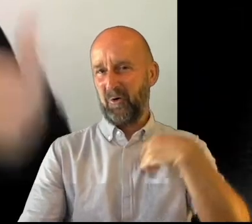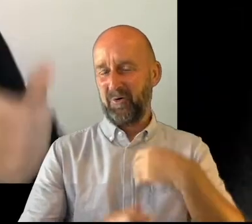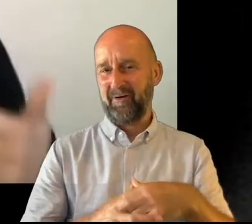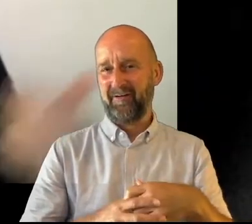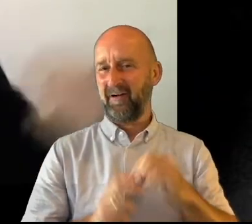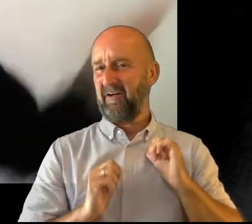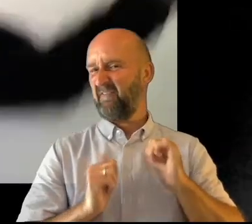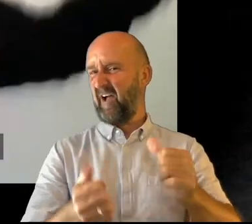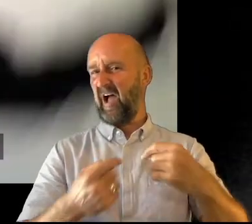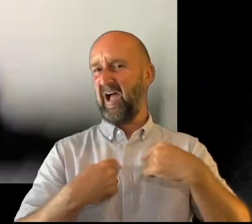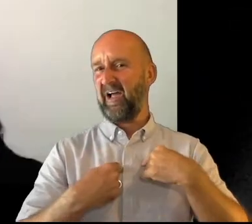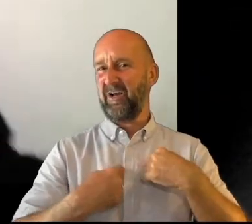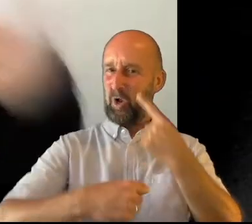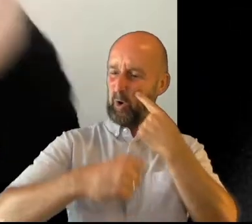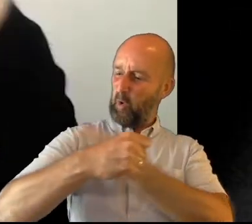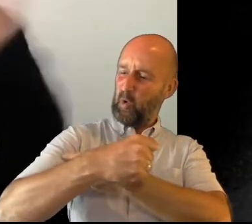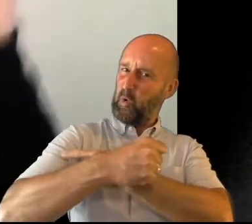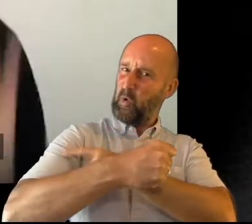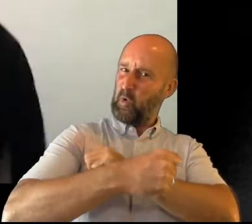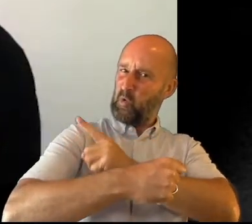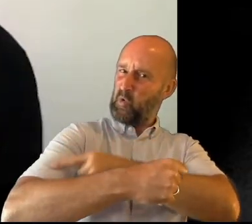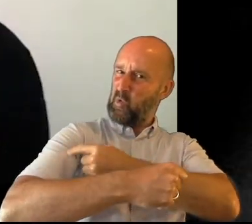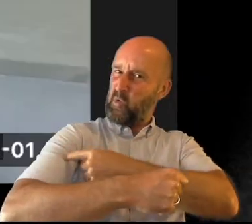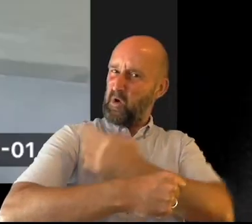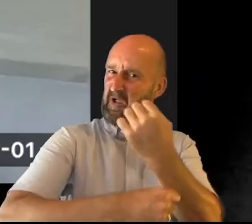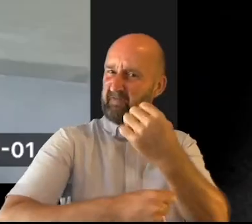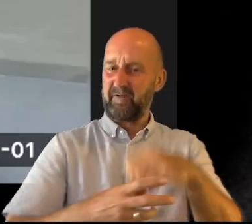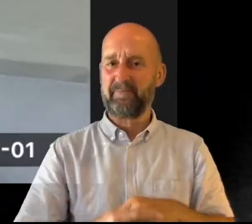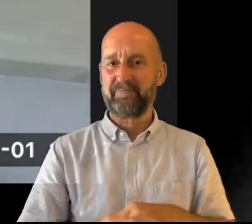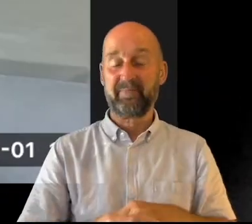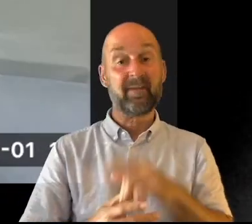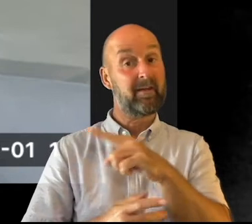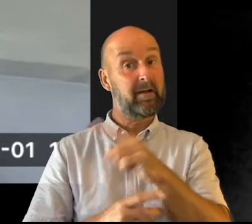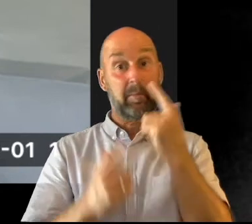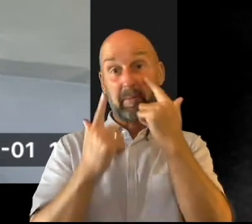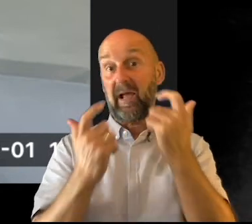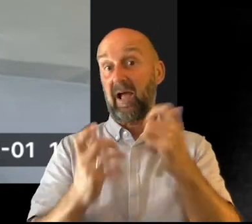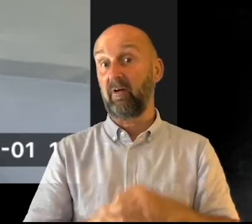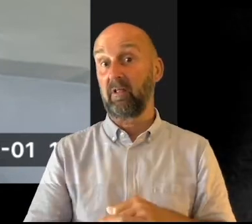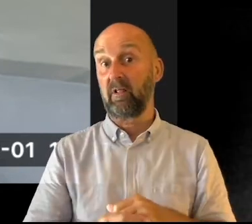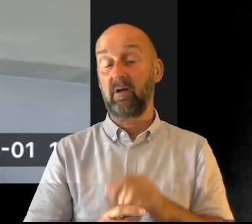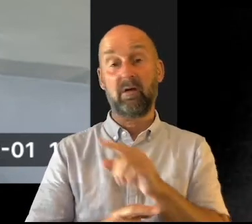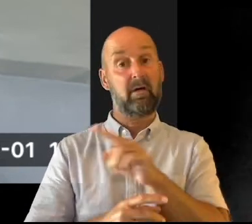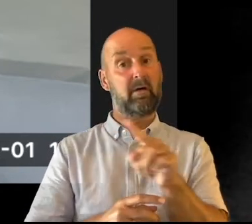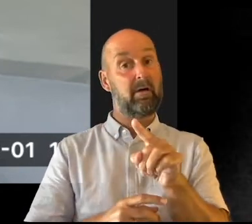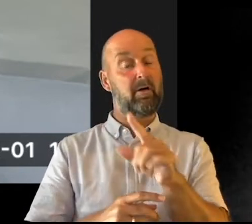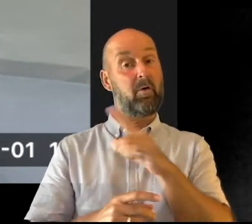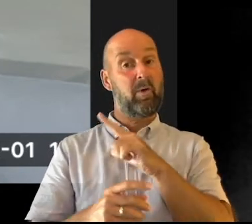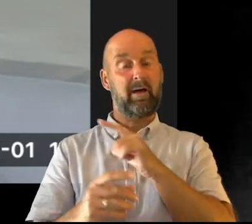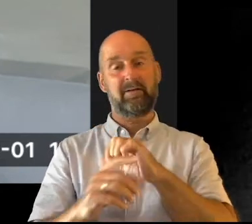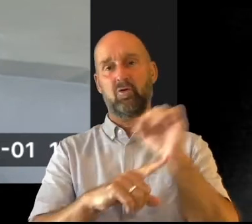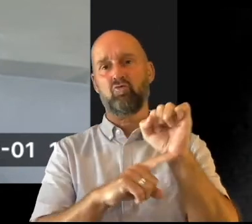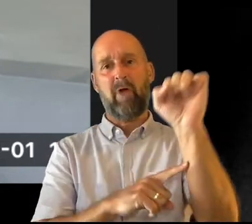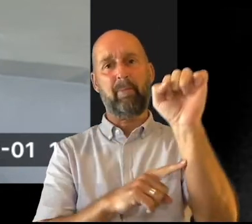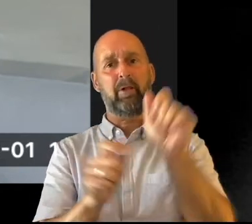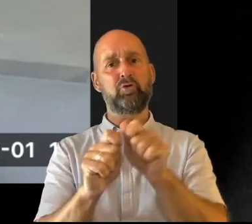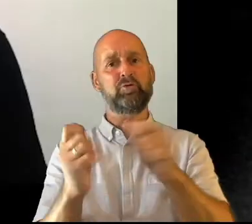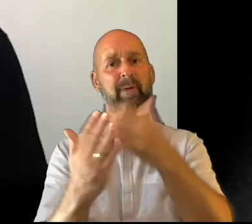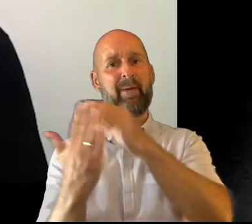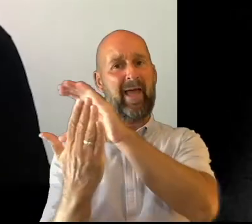I'm fine. Look at these muscles. Look at go. Be careful then, yeah? I don't want to see you headlining the Rebel newspapers tomorrow.